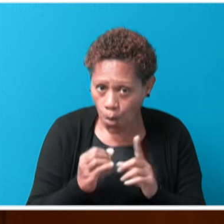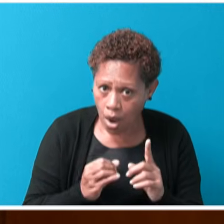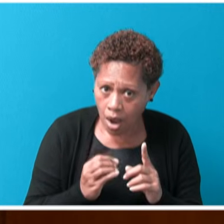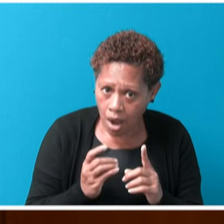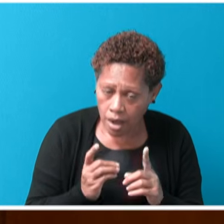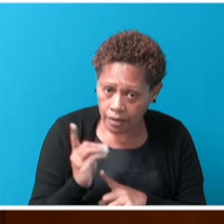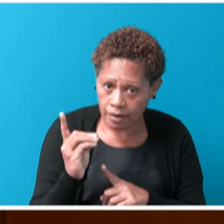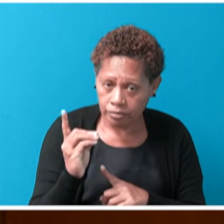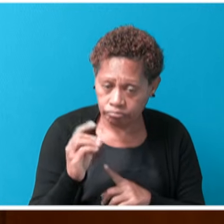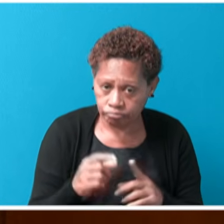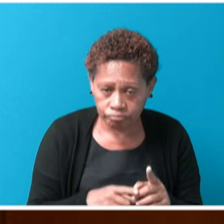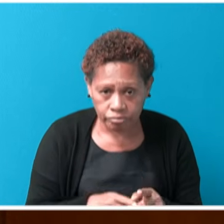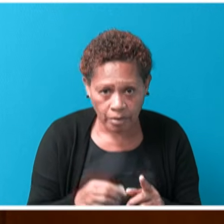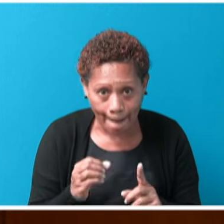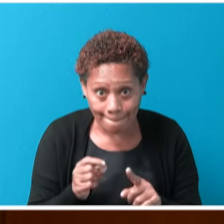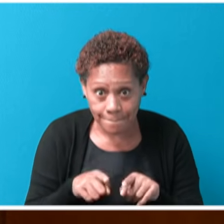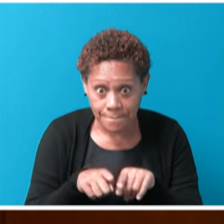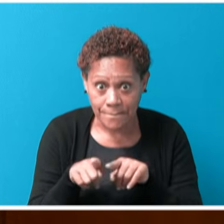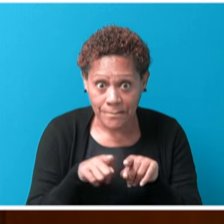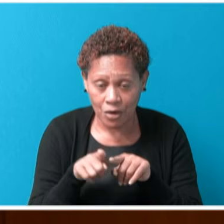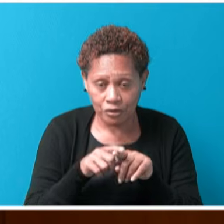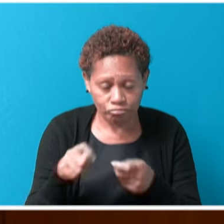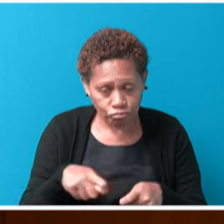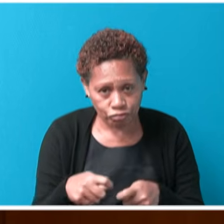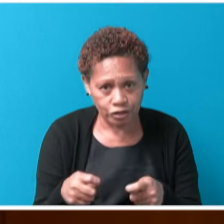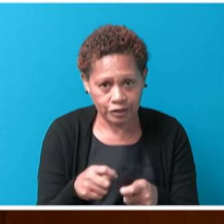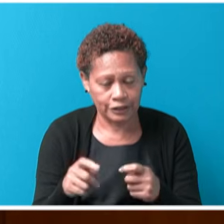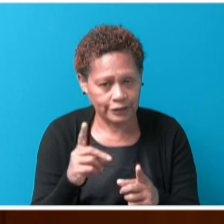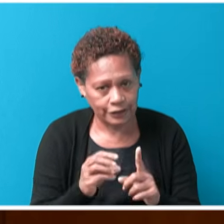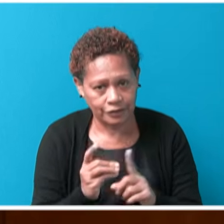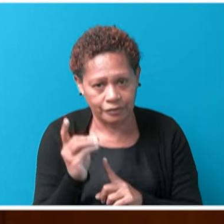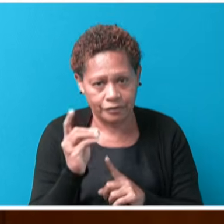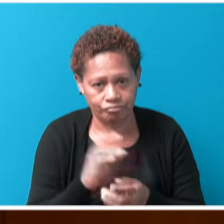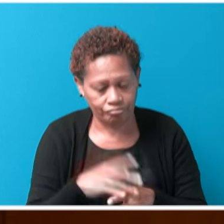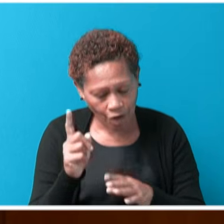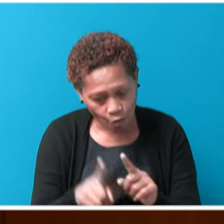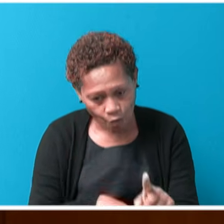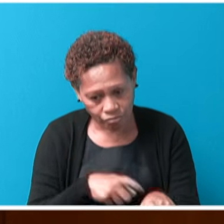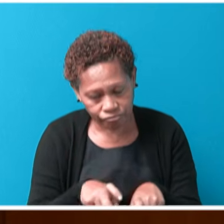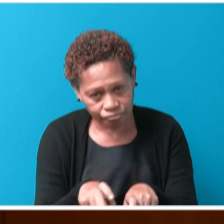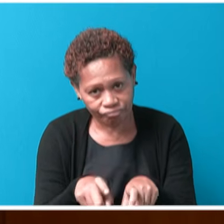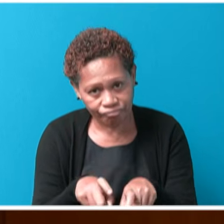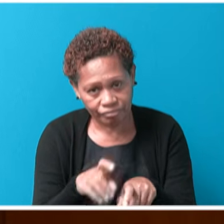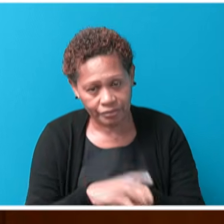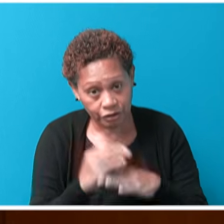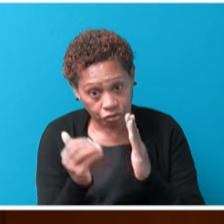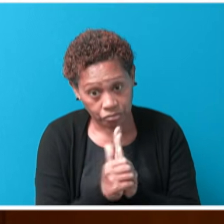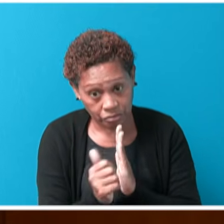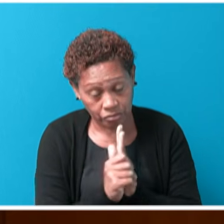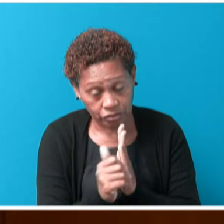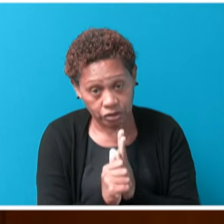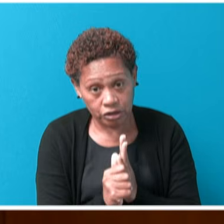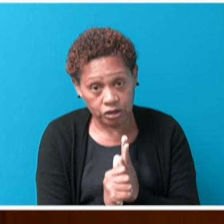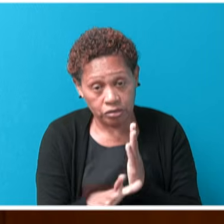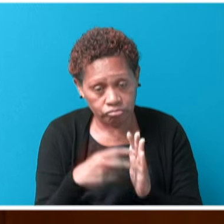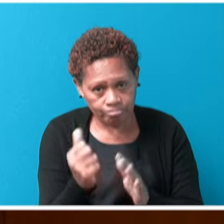strategic investment in our democracy and long-term prosperity. A skilled, adaptable, and